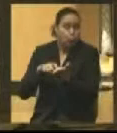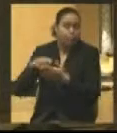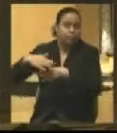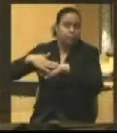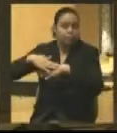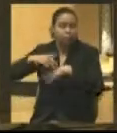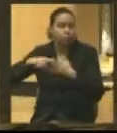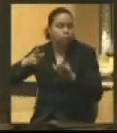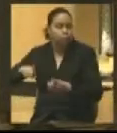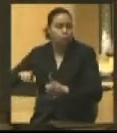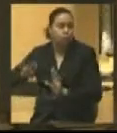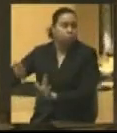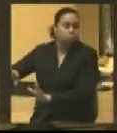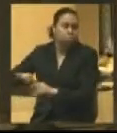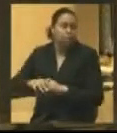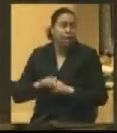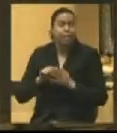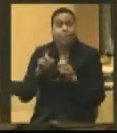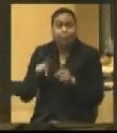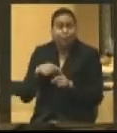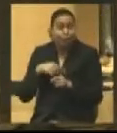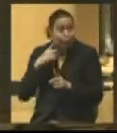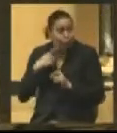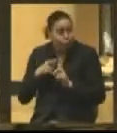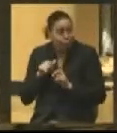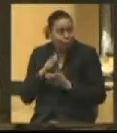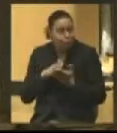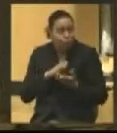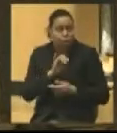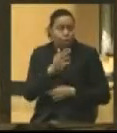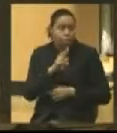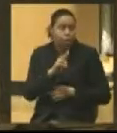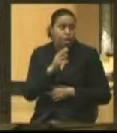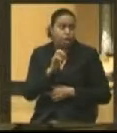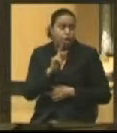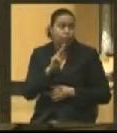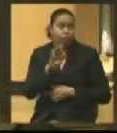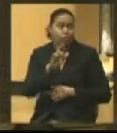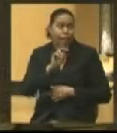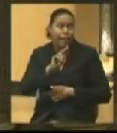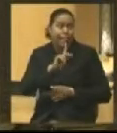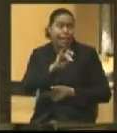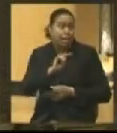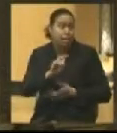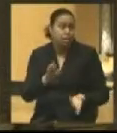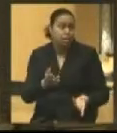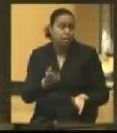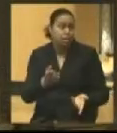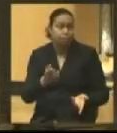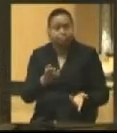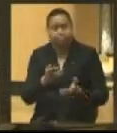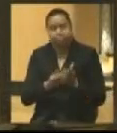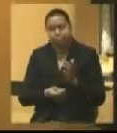Yeah. Right. And the person who knew it, the person I got it from, is John Hope Franklin. Okay. He knew it. Okay, the other